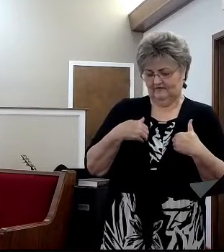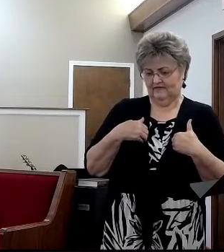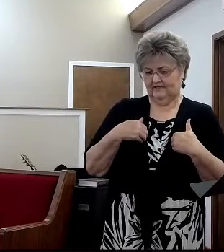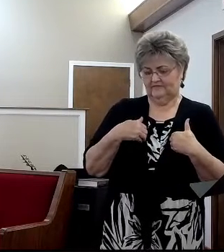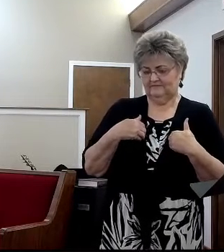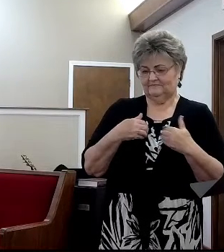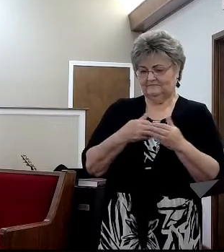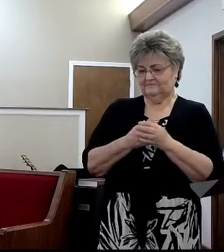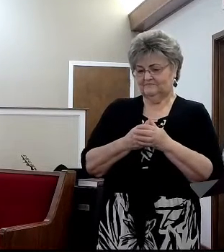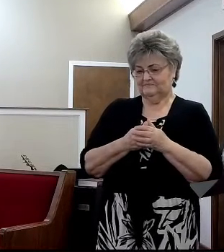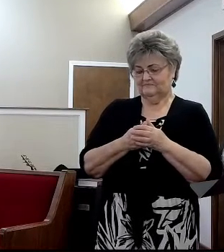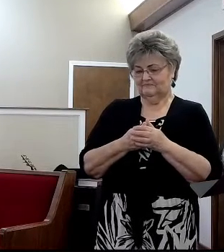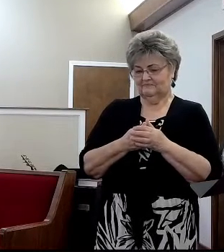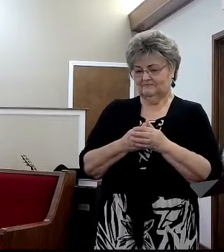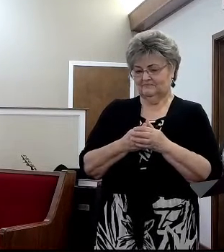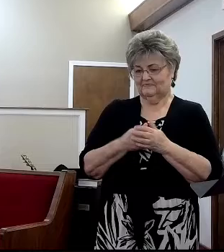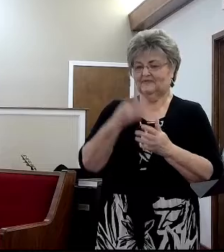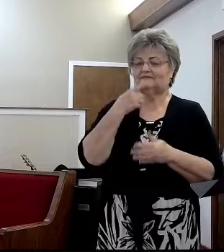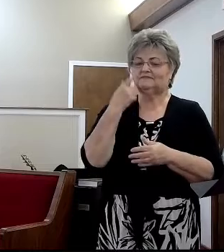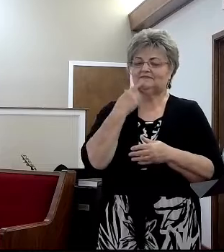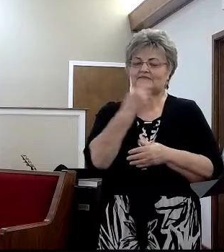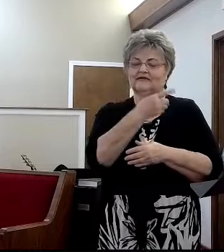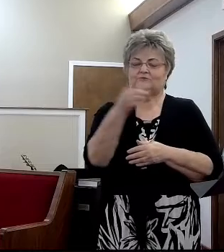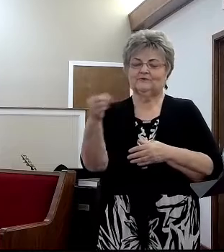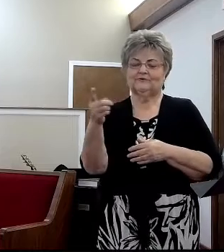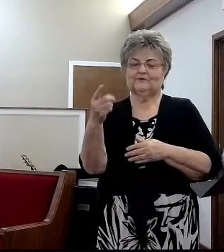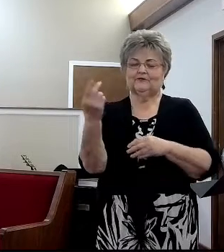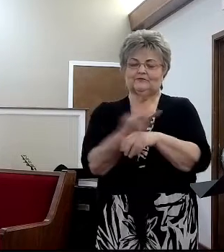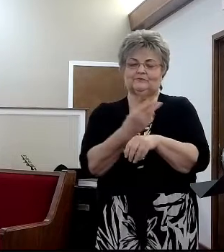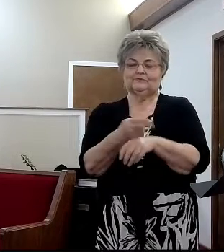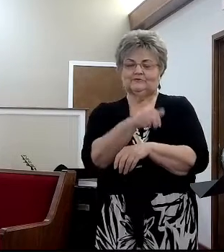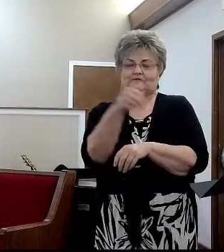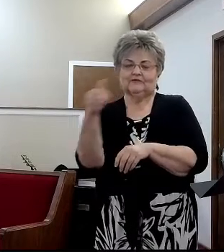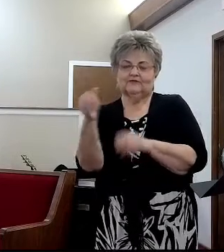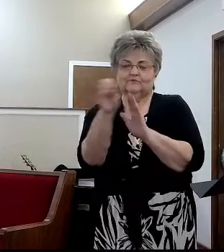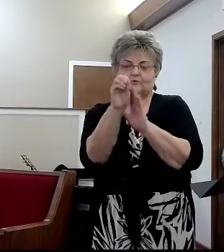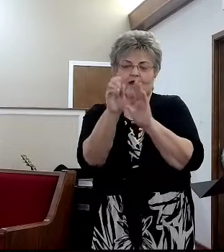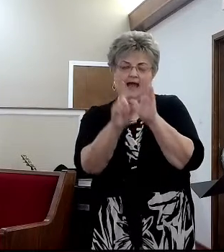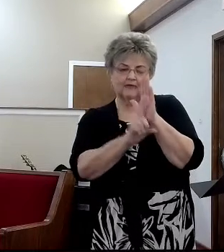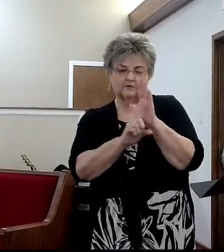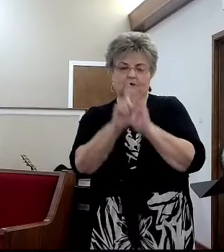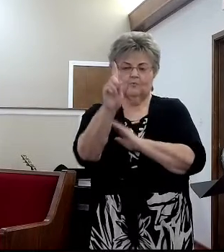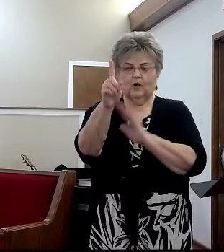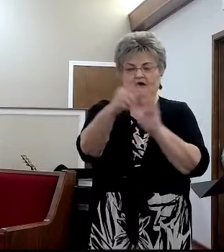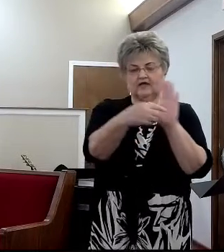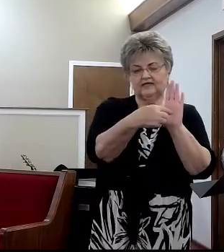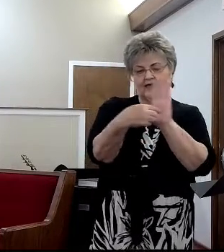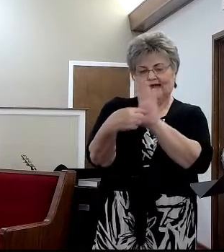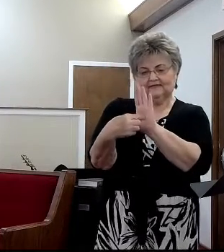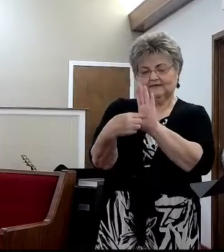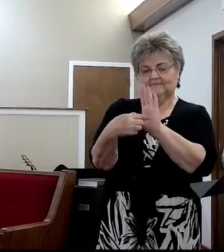This one was funny. So, again, I told you I kind of used Brother Hagel's outline. And one of the examples he uses